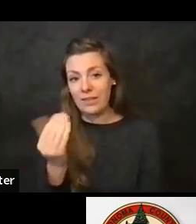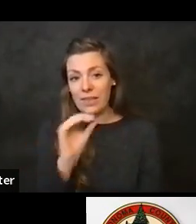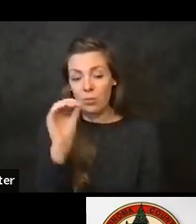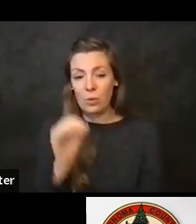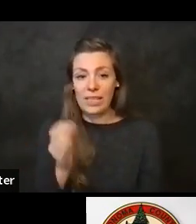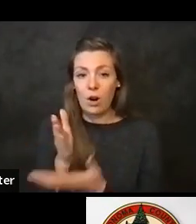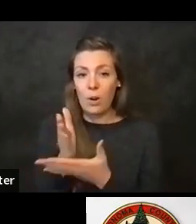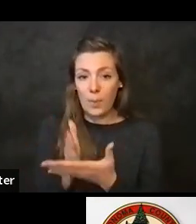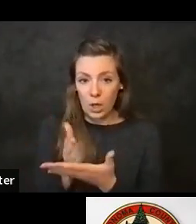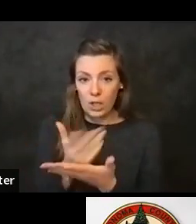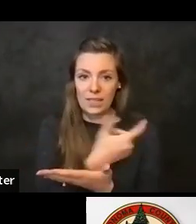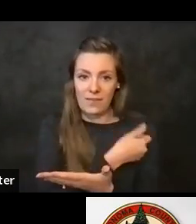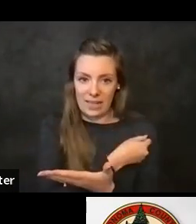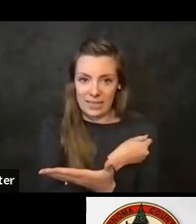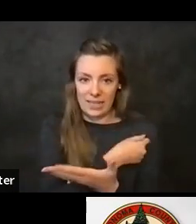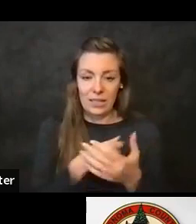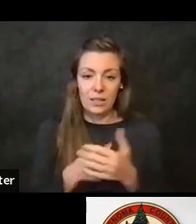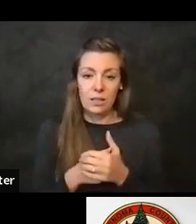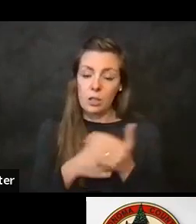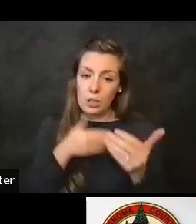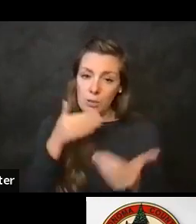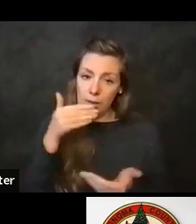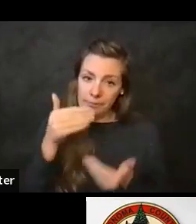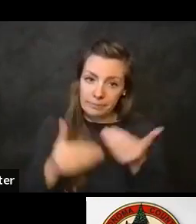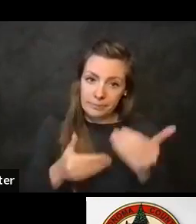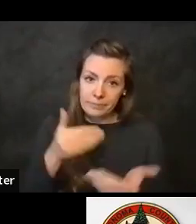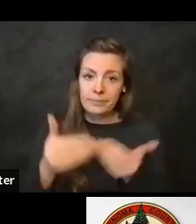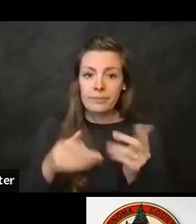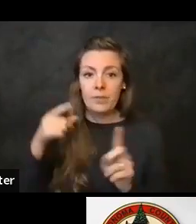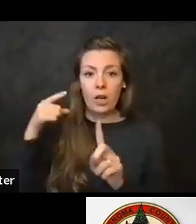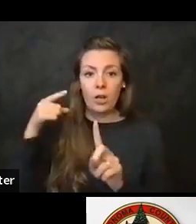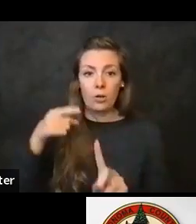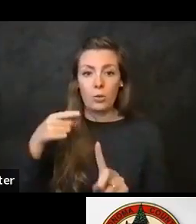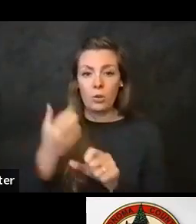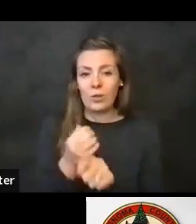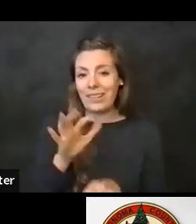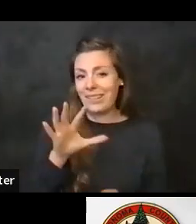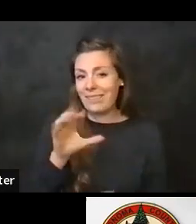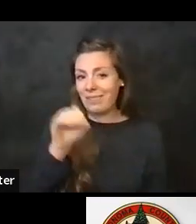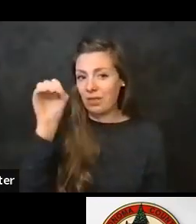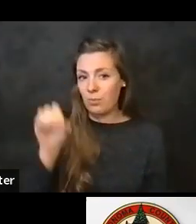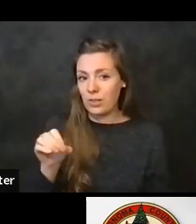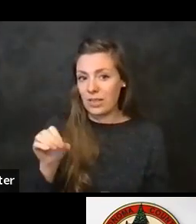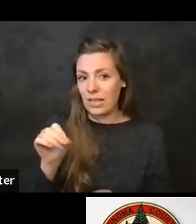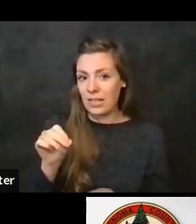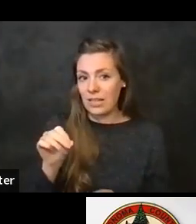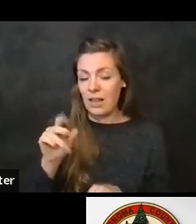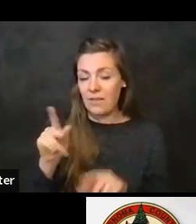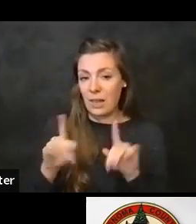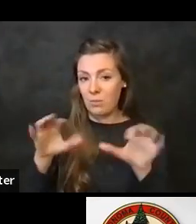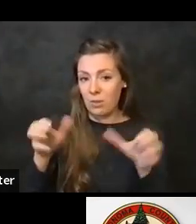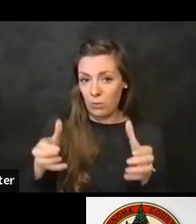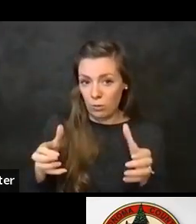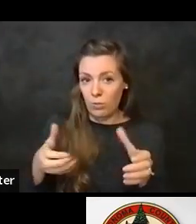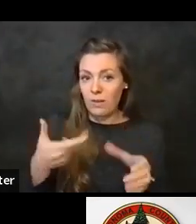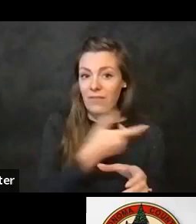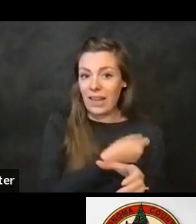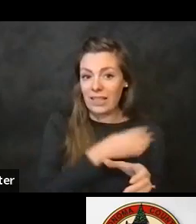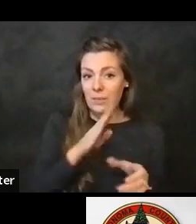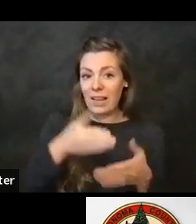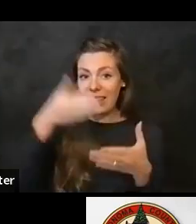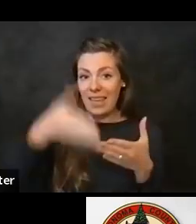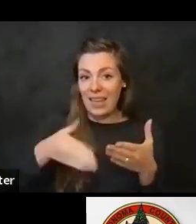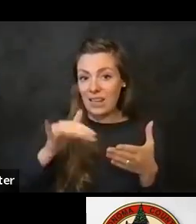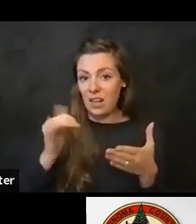are partially vaccinated. So we're well along on our goal of getting 50% of this population vaccinated by the end of